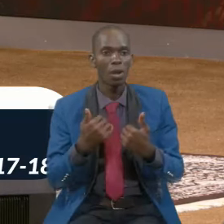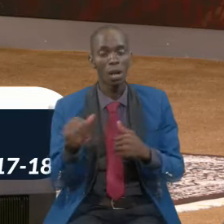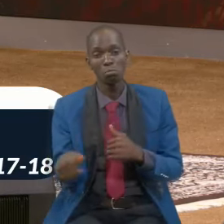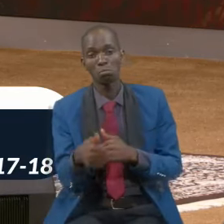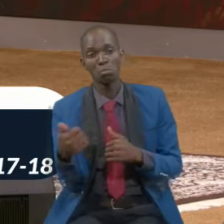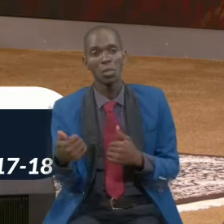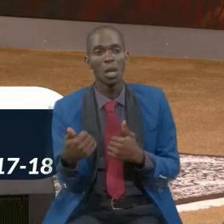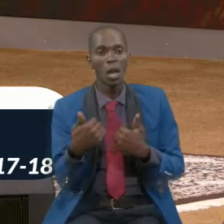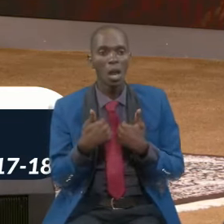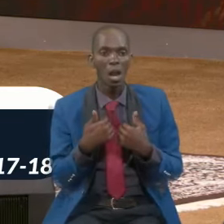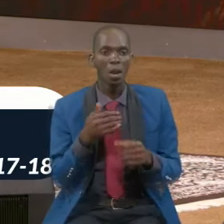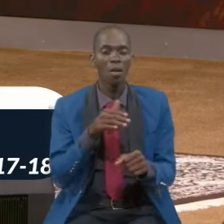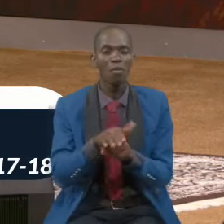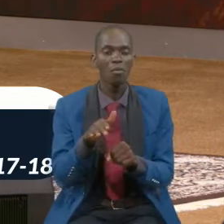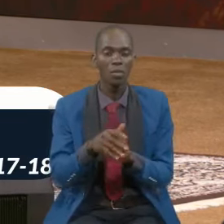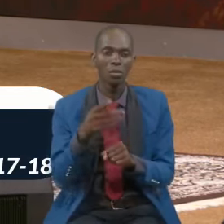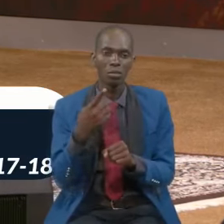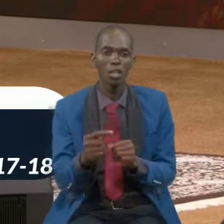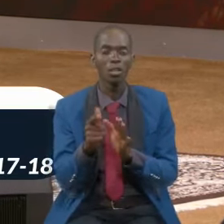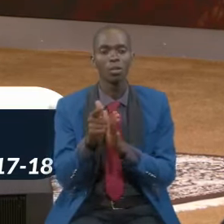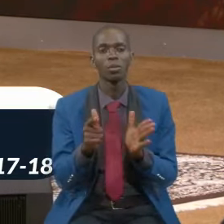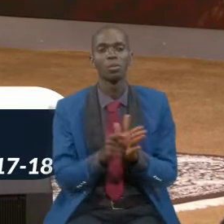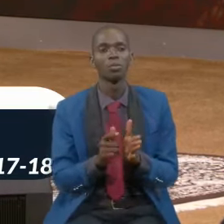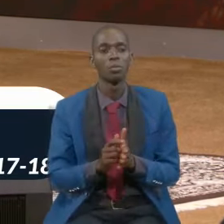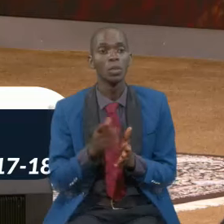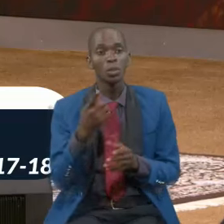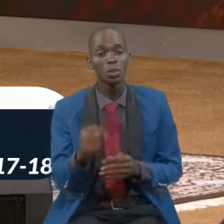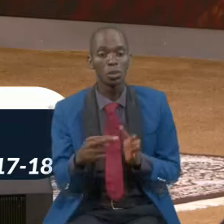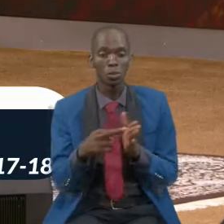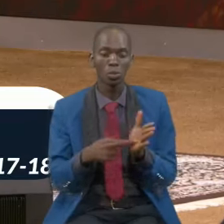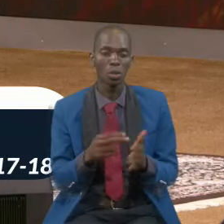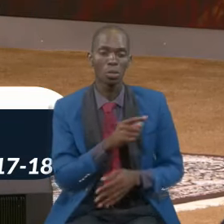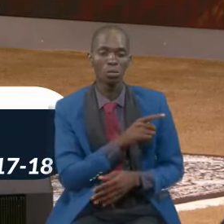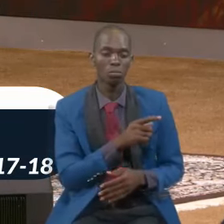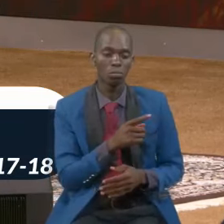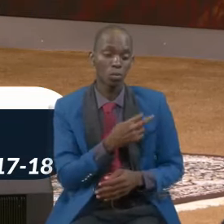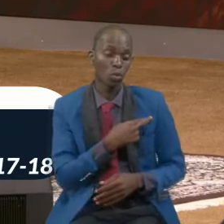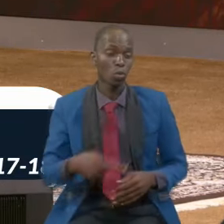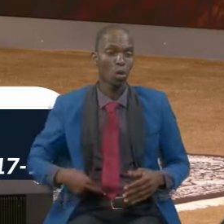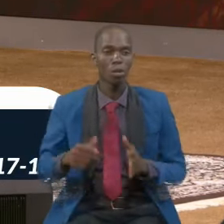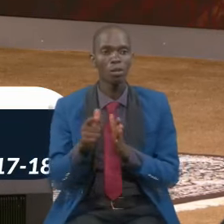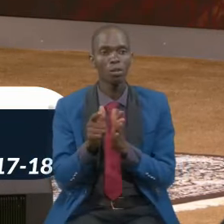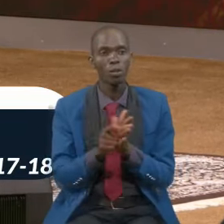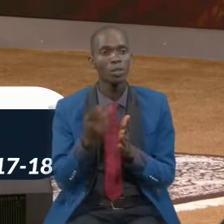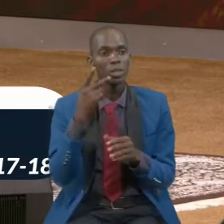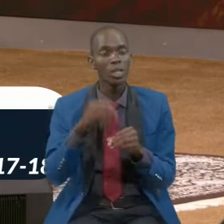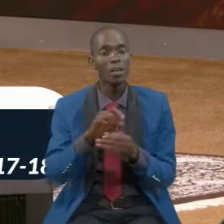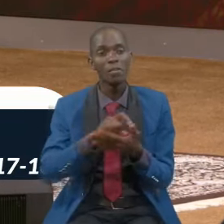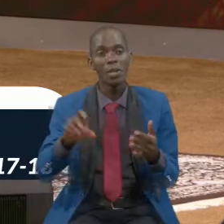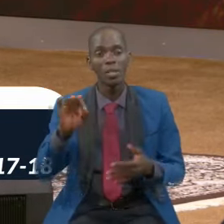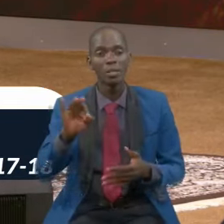another has fulfilled the law, the royal law. Verse 9. In verse 9,